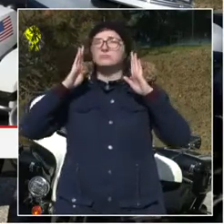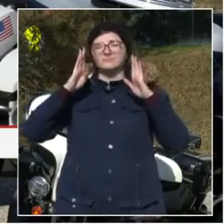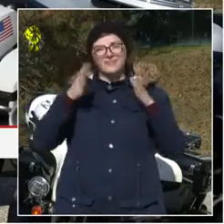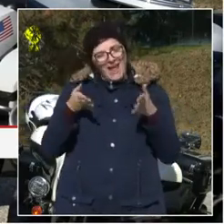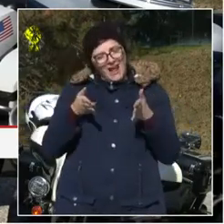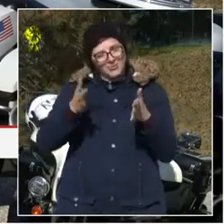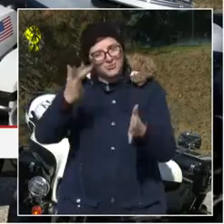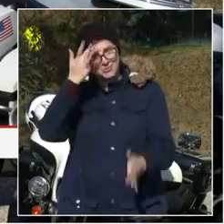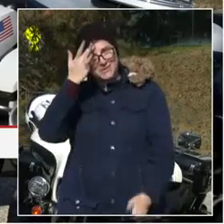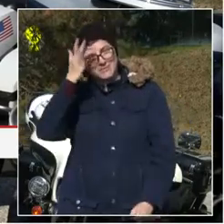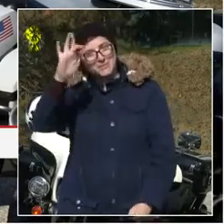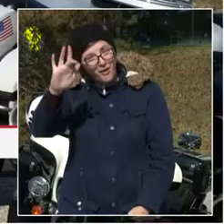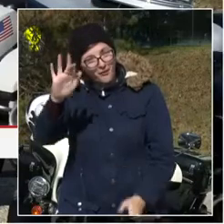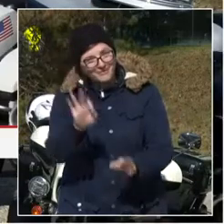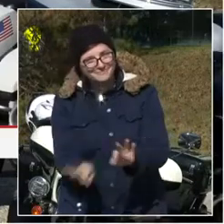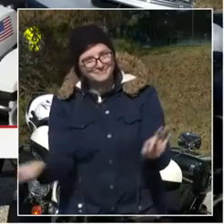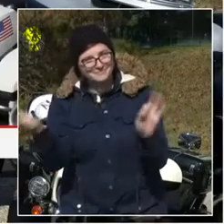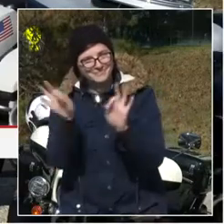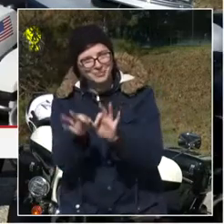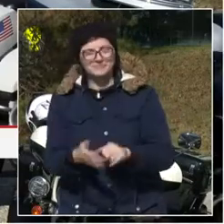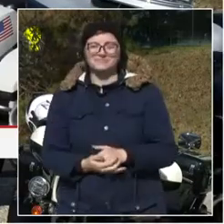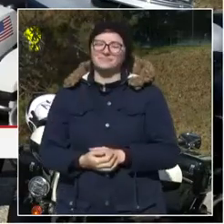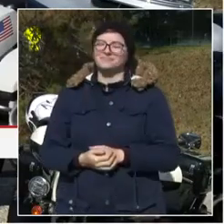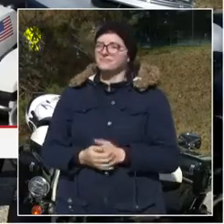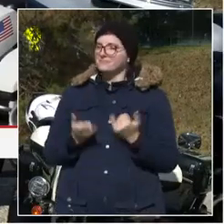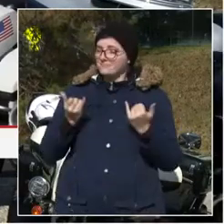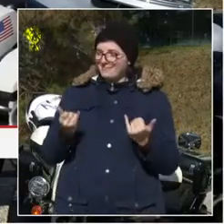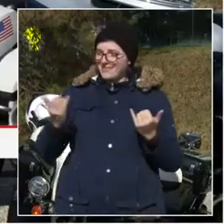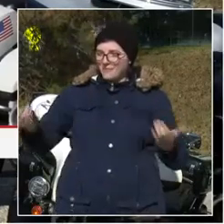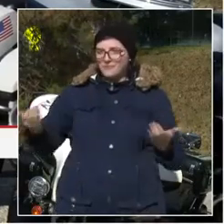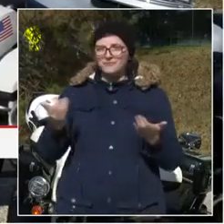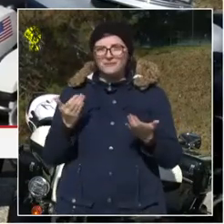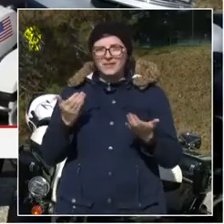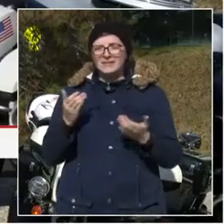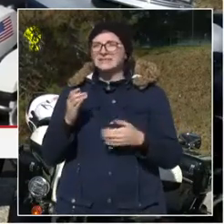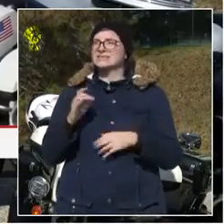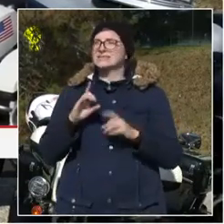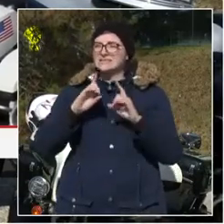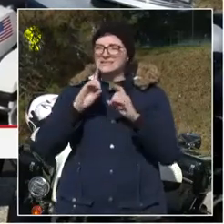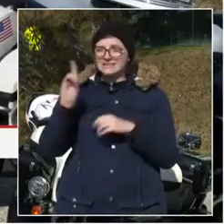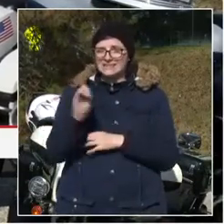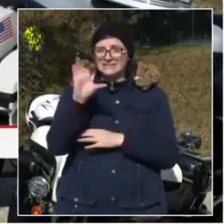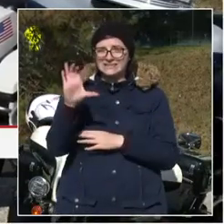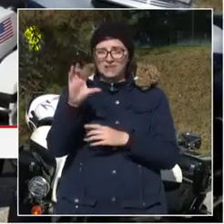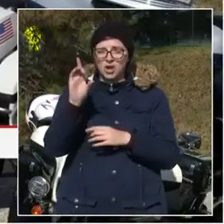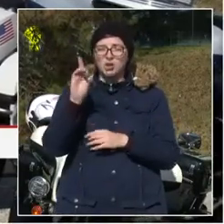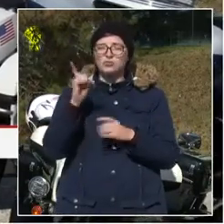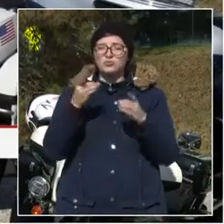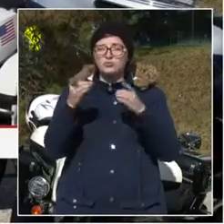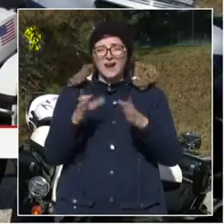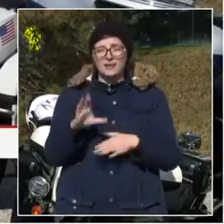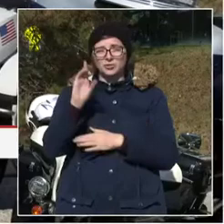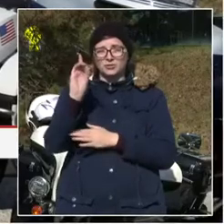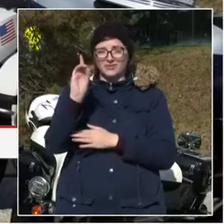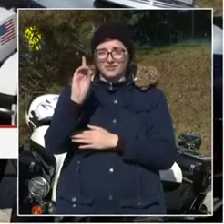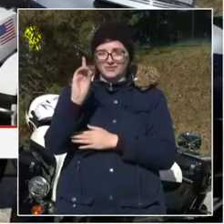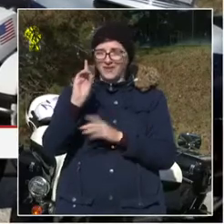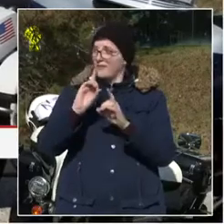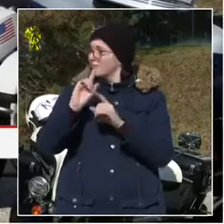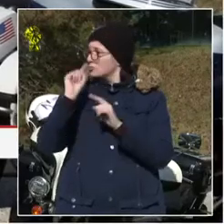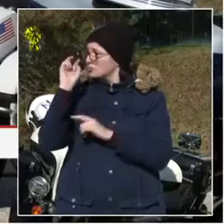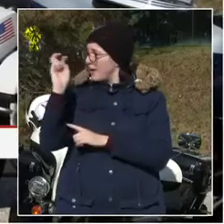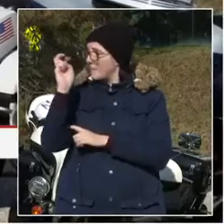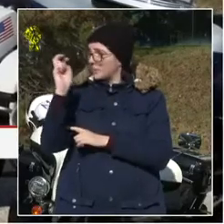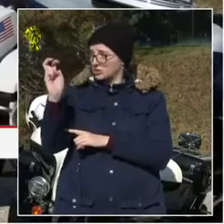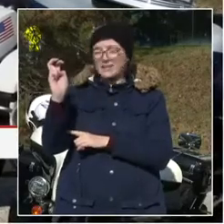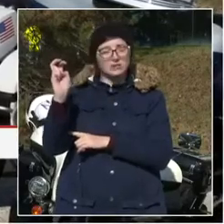smart. It's now my pleasure to bring to the podium District Director of Transportation, my favorite DDOT Director,